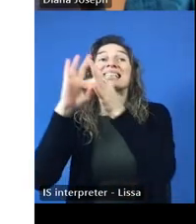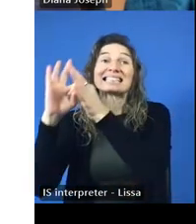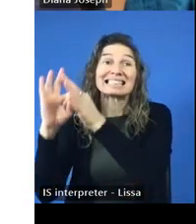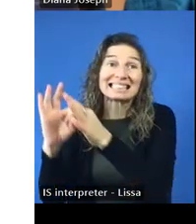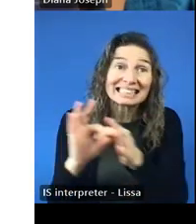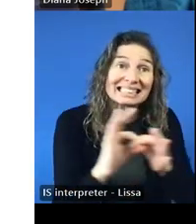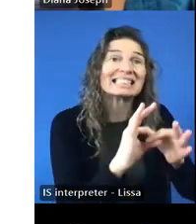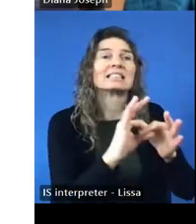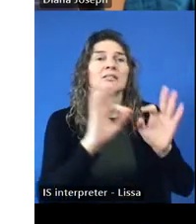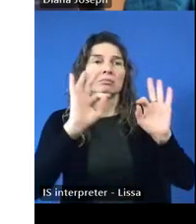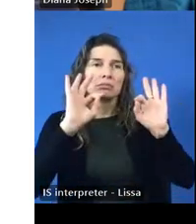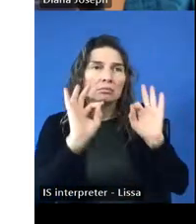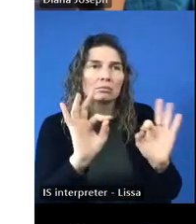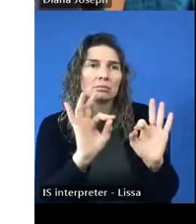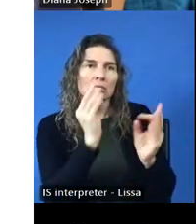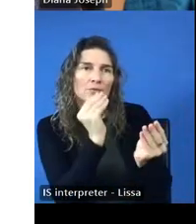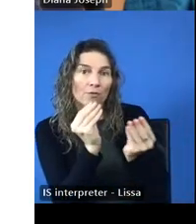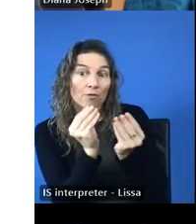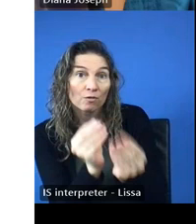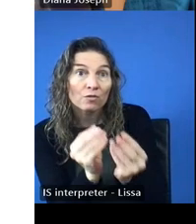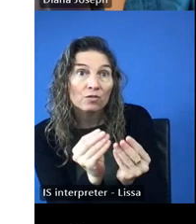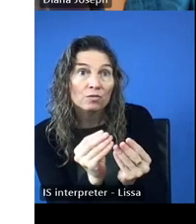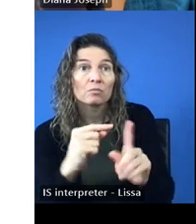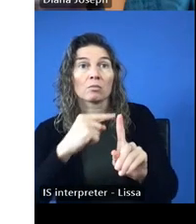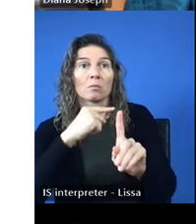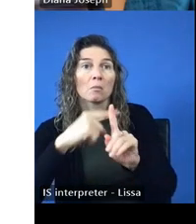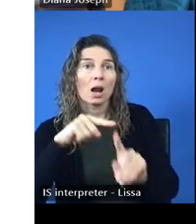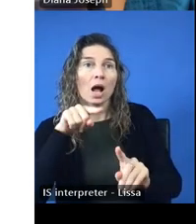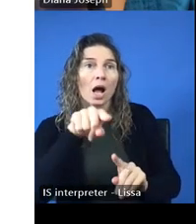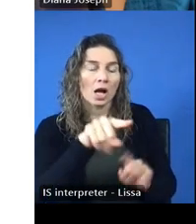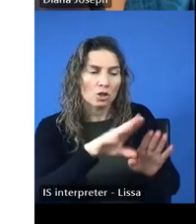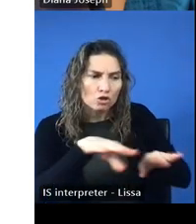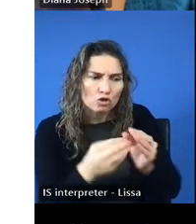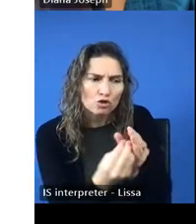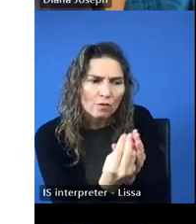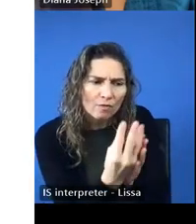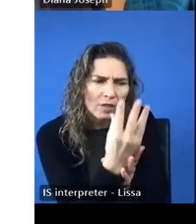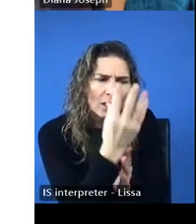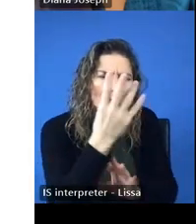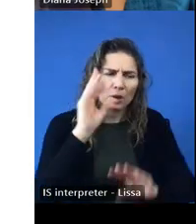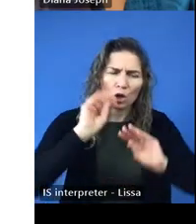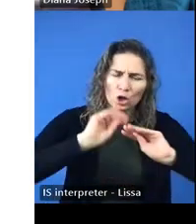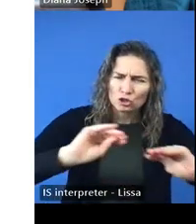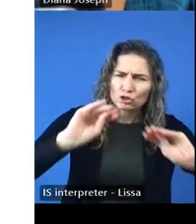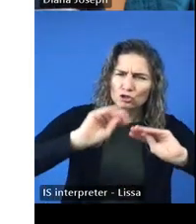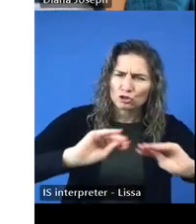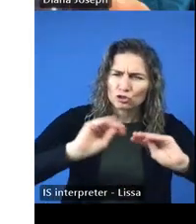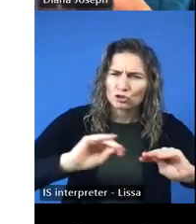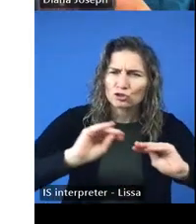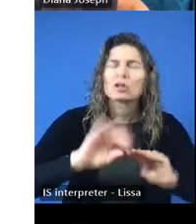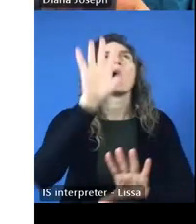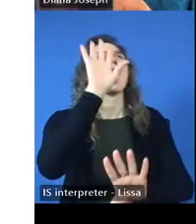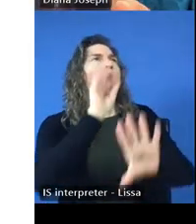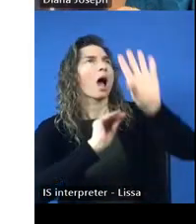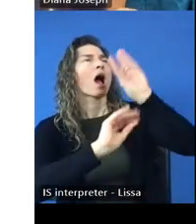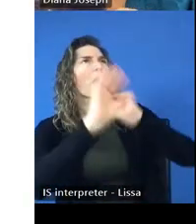development. Service providers use training to coach and support families and caregivers in safe,